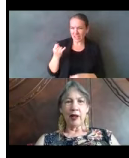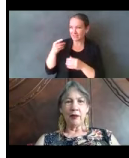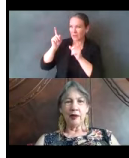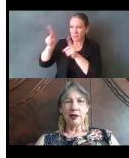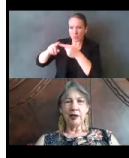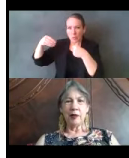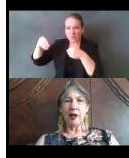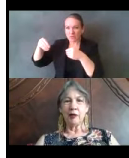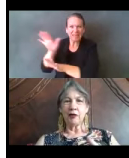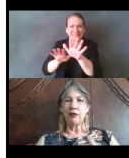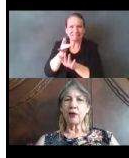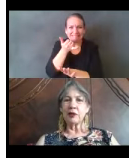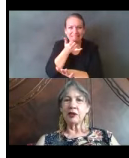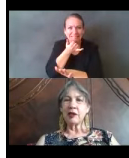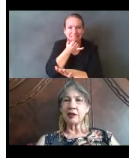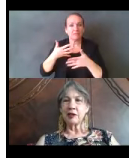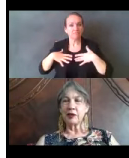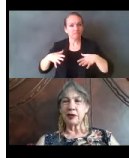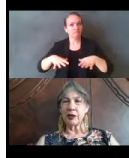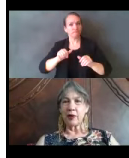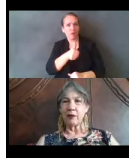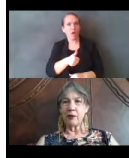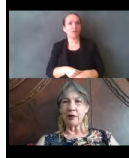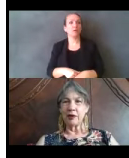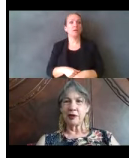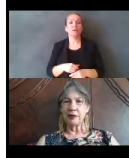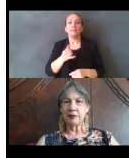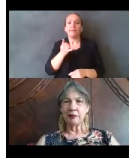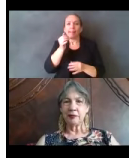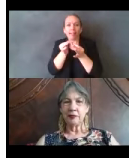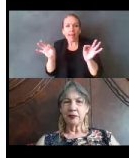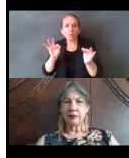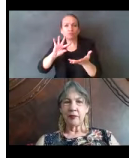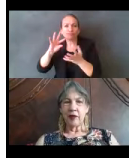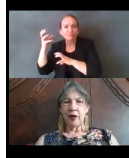Impaired language, not being able to form sentences or using the wrong words.